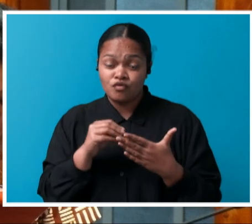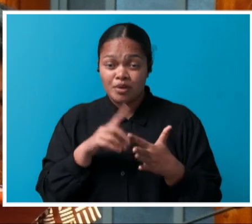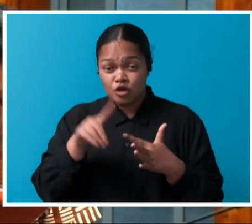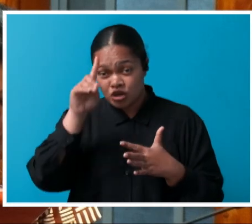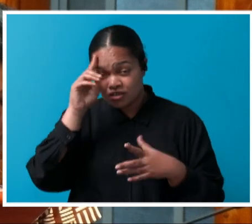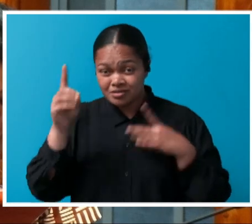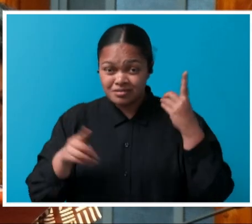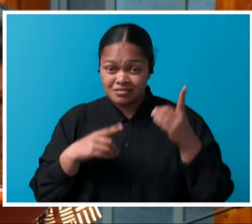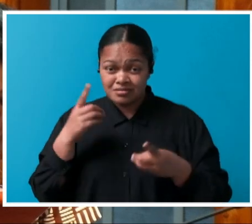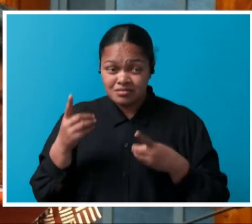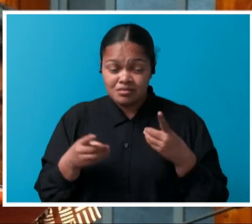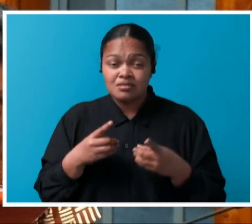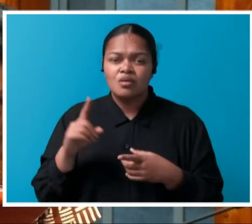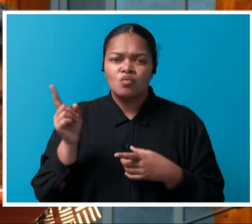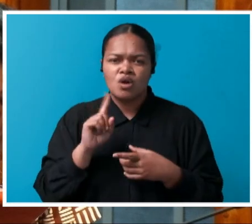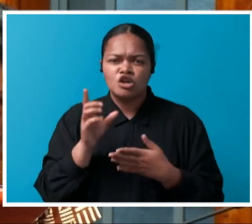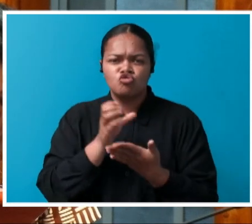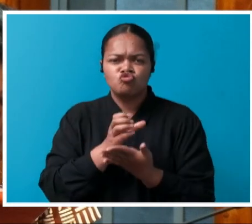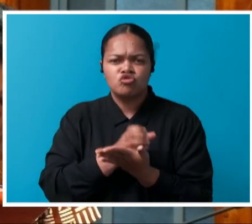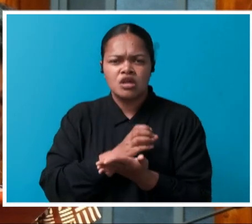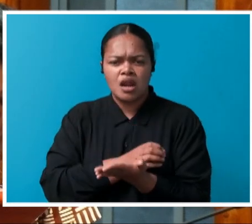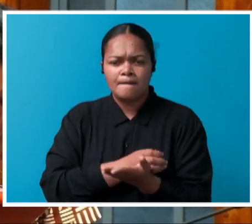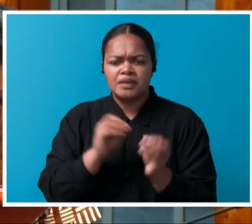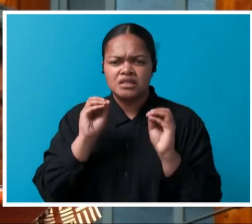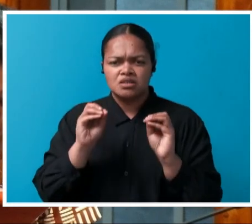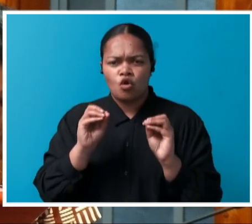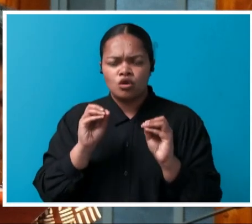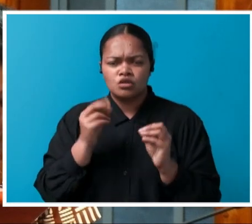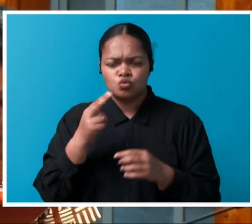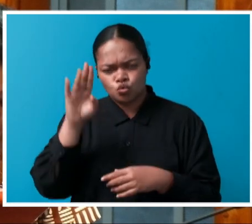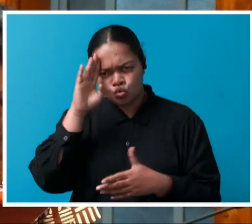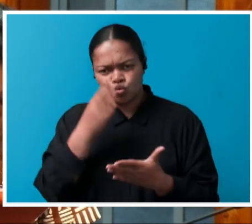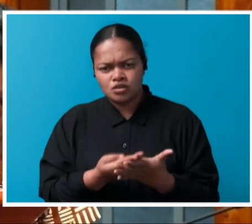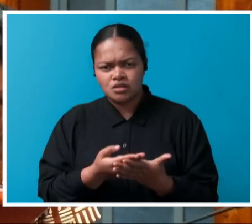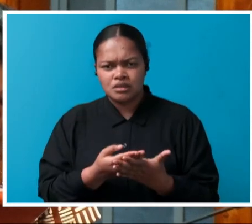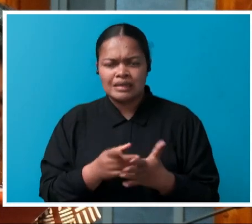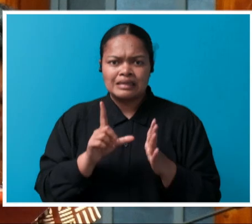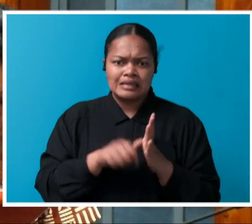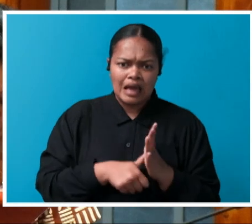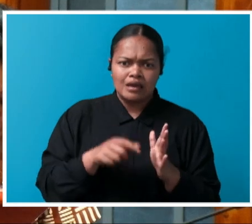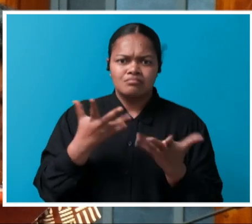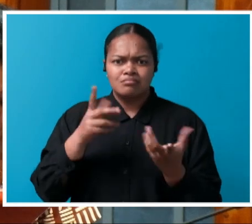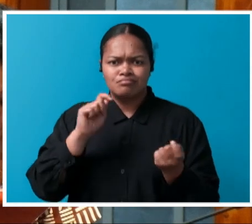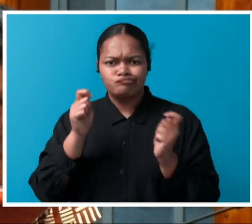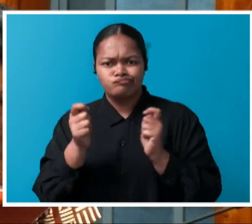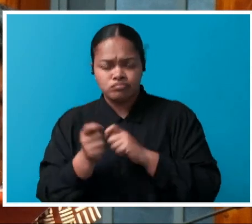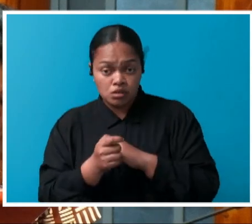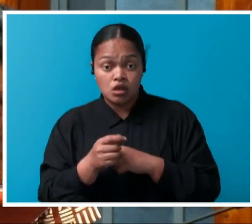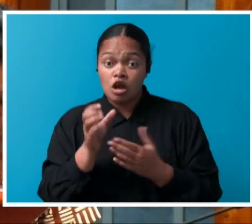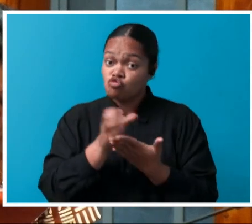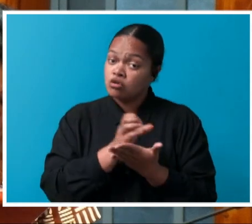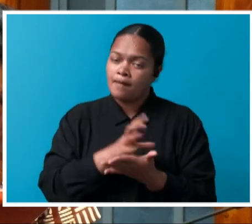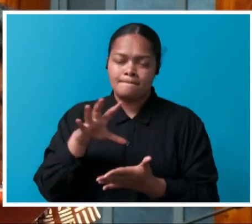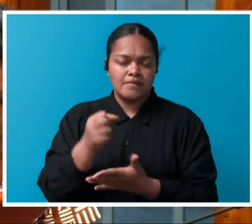curriculums being taught to students. With the evolving time and global changes, school curriculums must be relevant